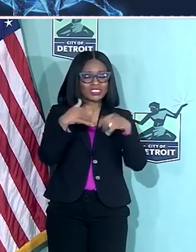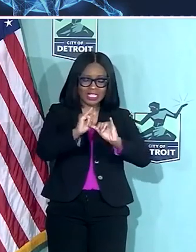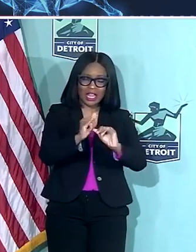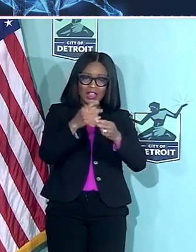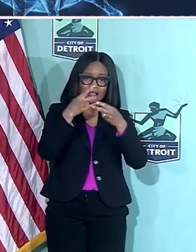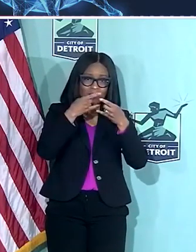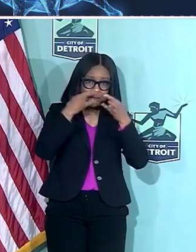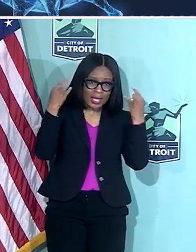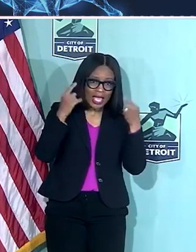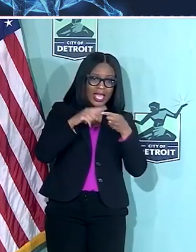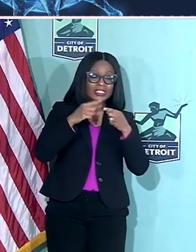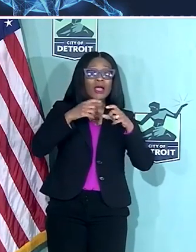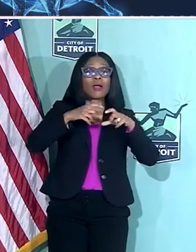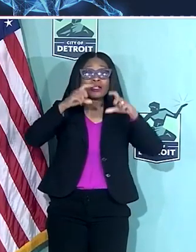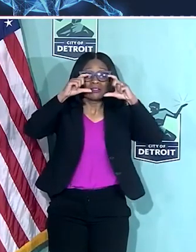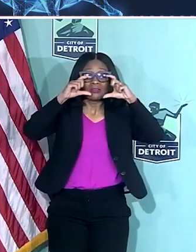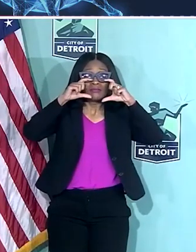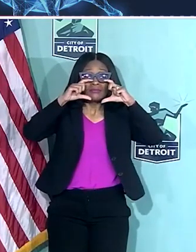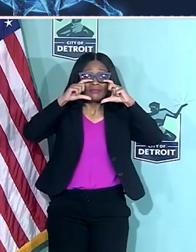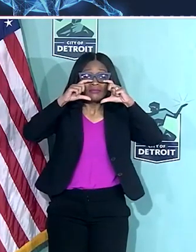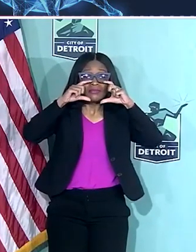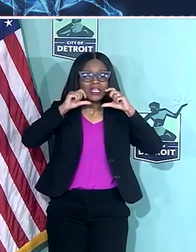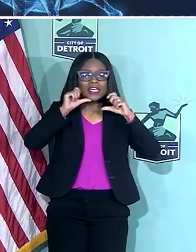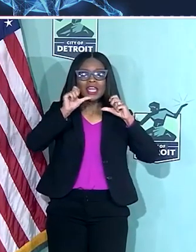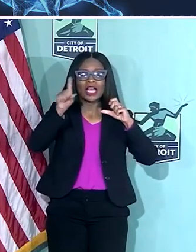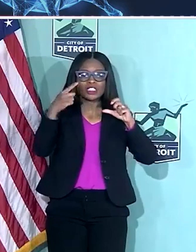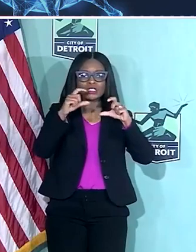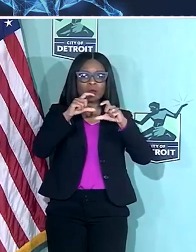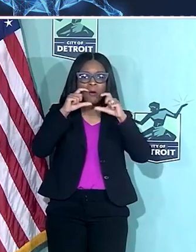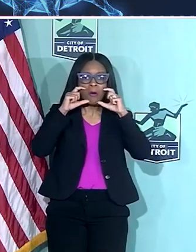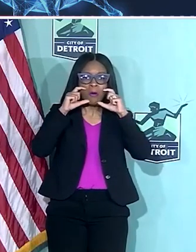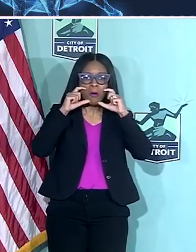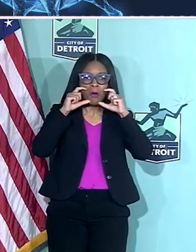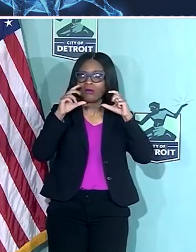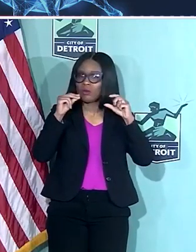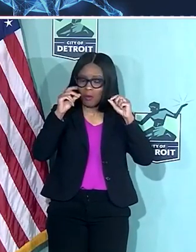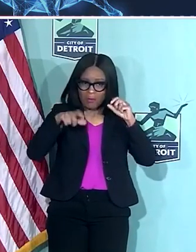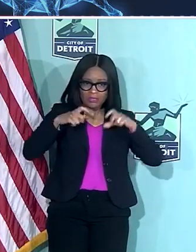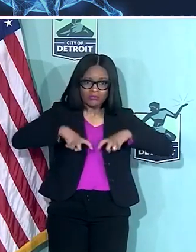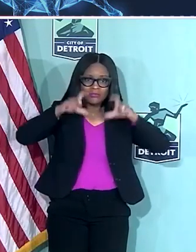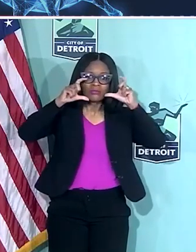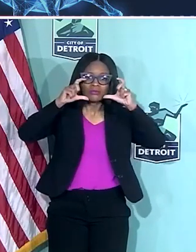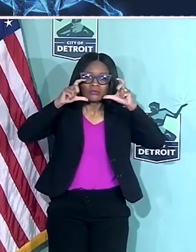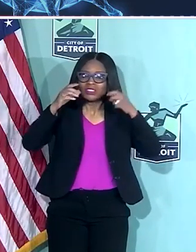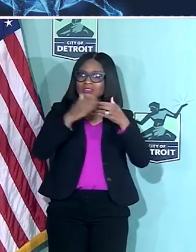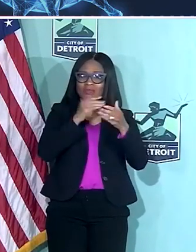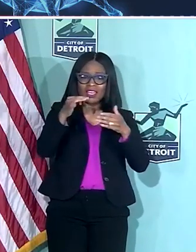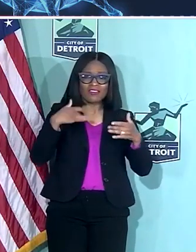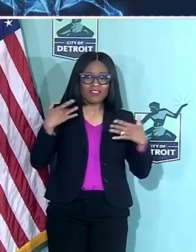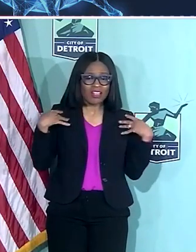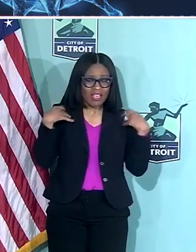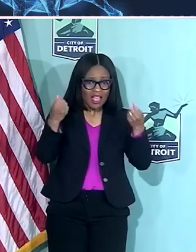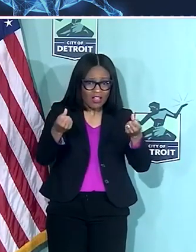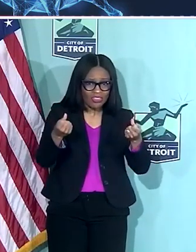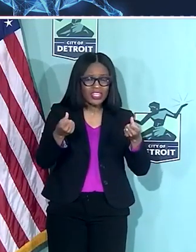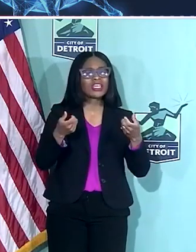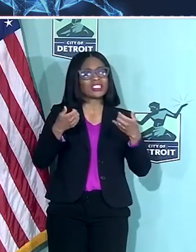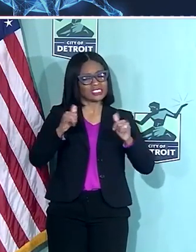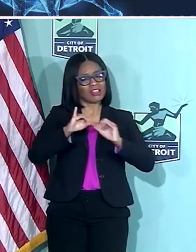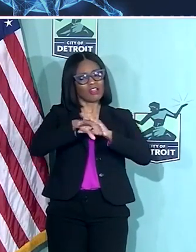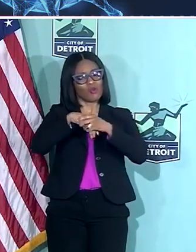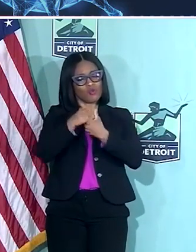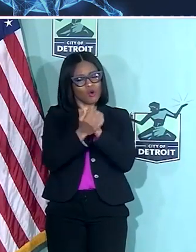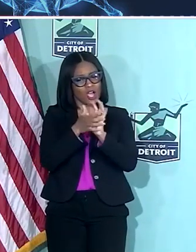your nose and your mouth, even if you feel healthy. Wash your hands or use hand sanitizer. Stay at